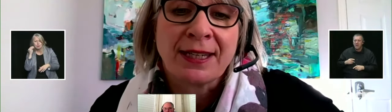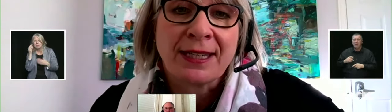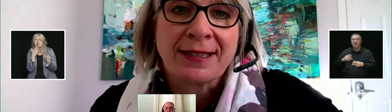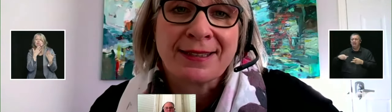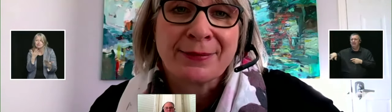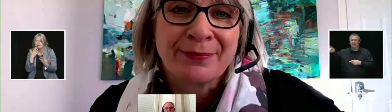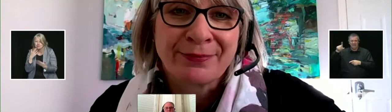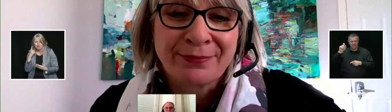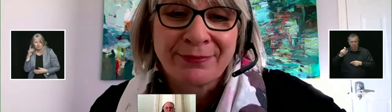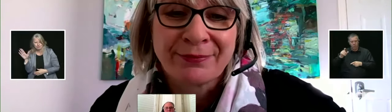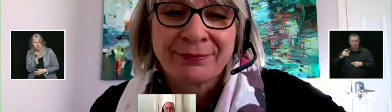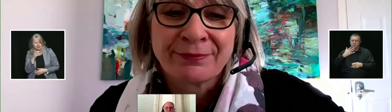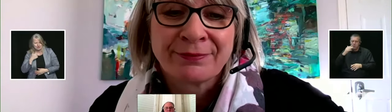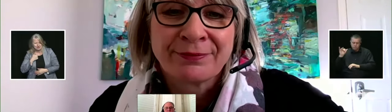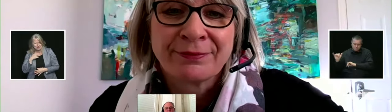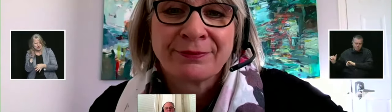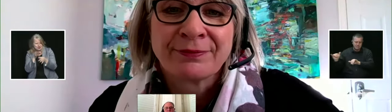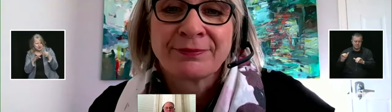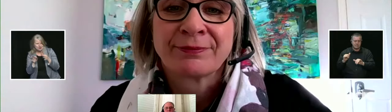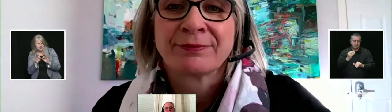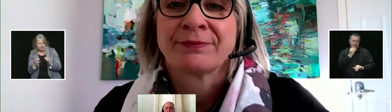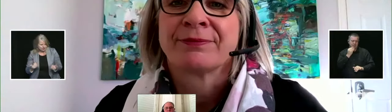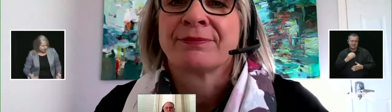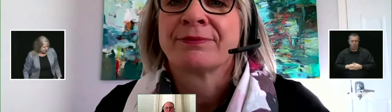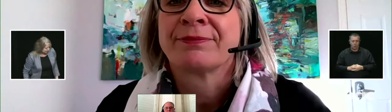of Canadians.